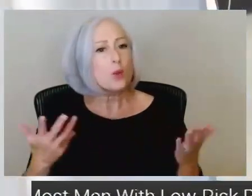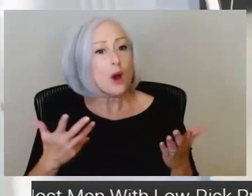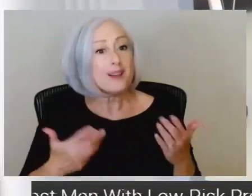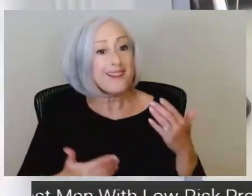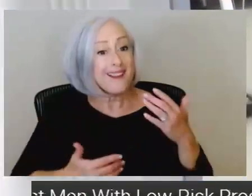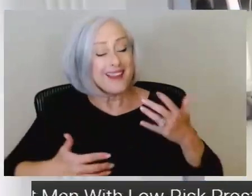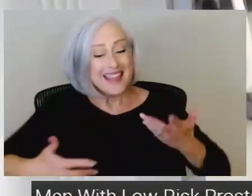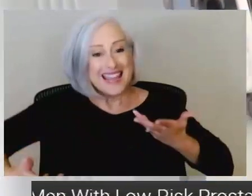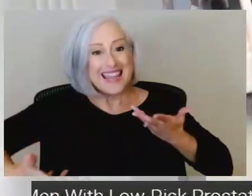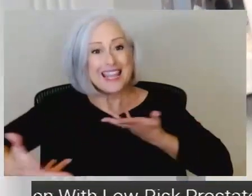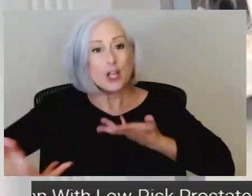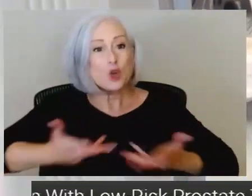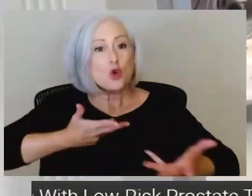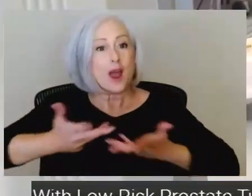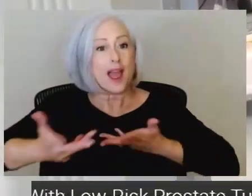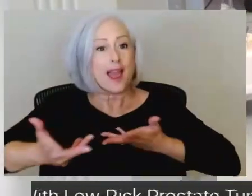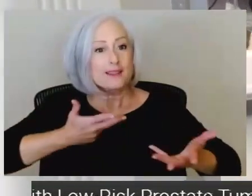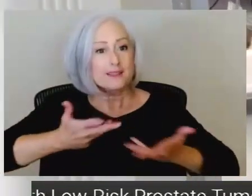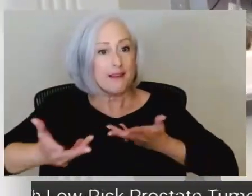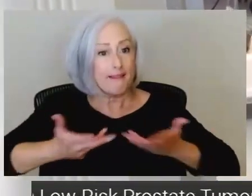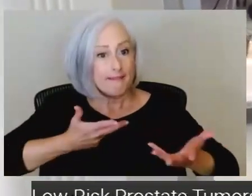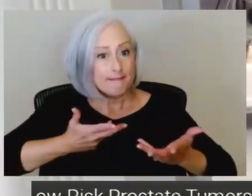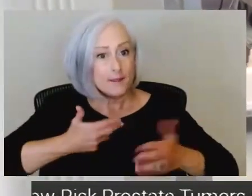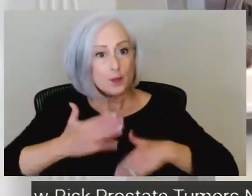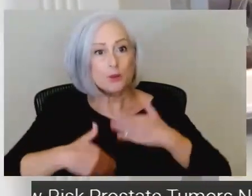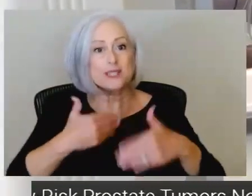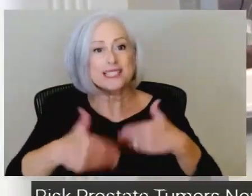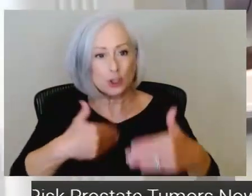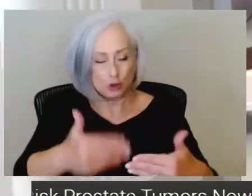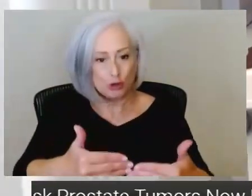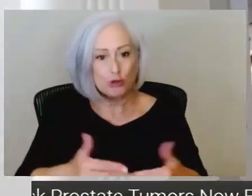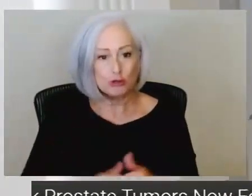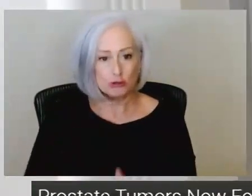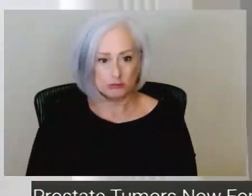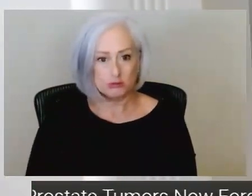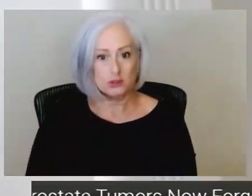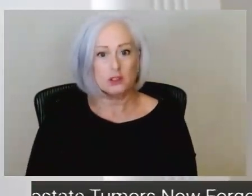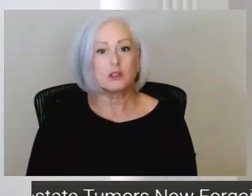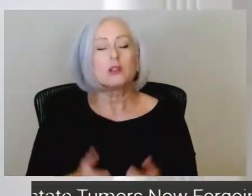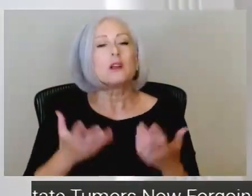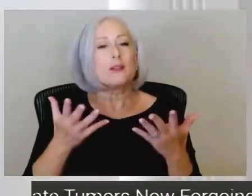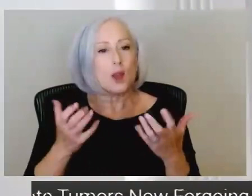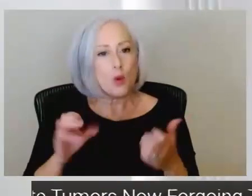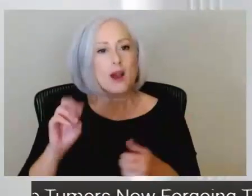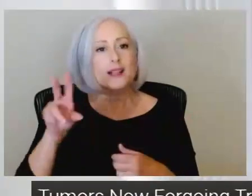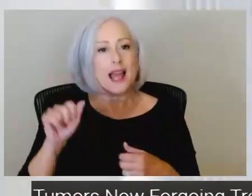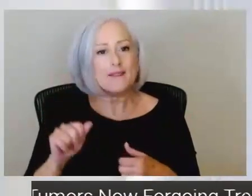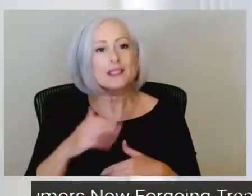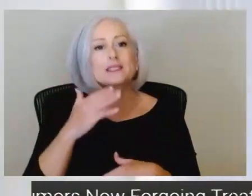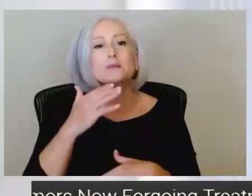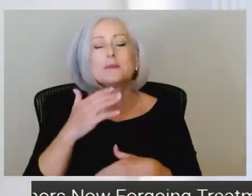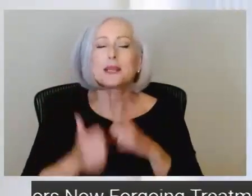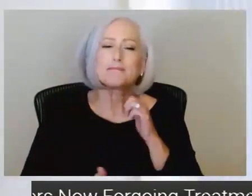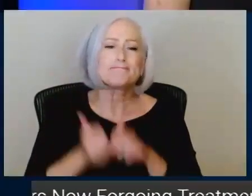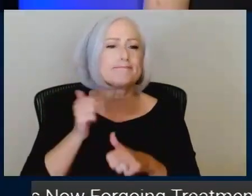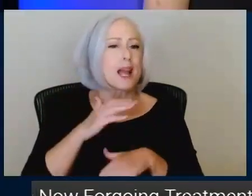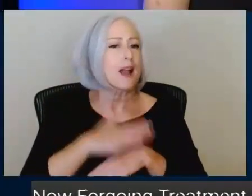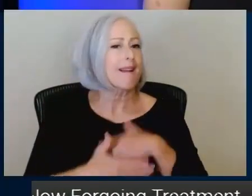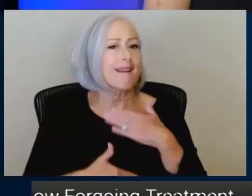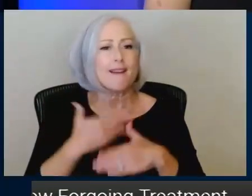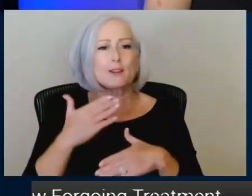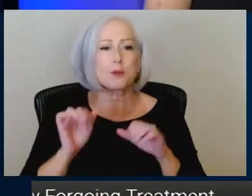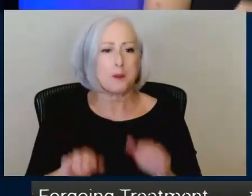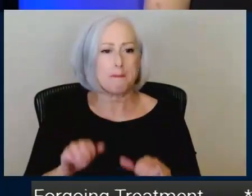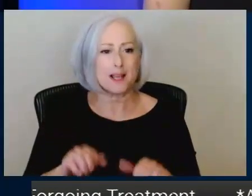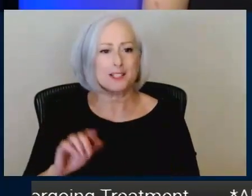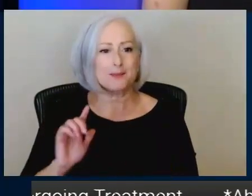Evelyn and her care team here procedure, and they want her to be as comfortable as possible. Jessica, I'm going to send it back to